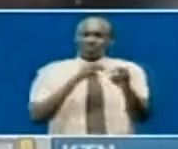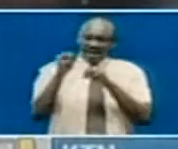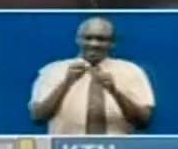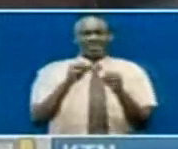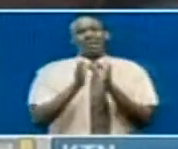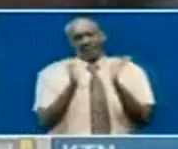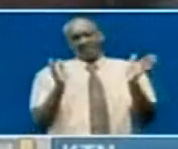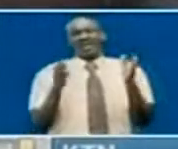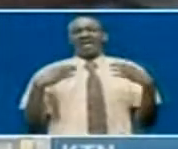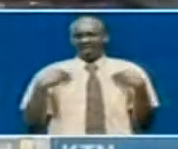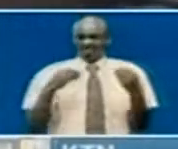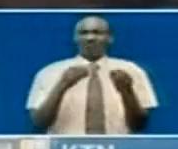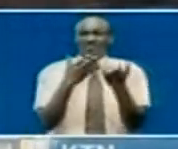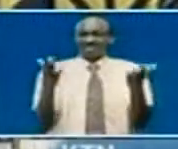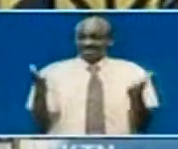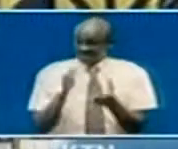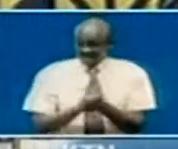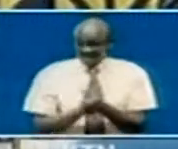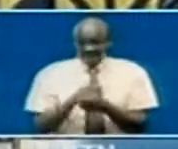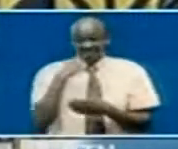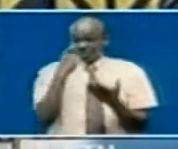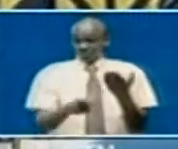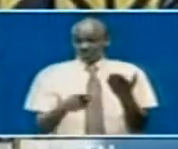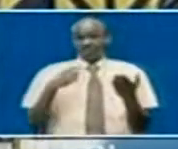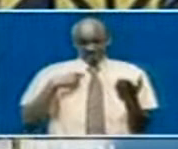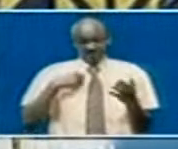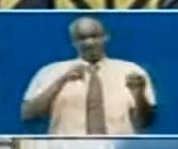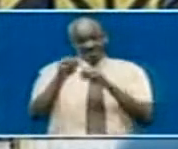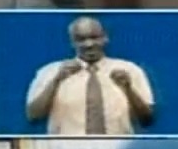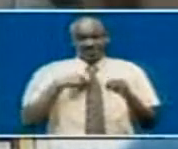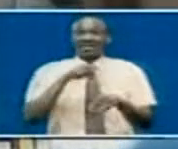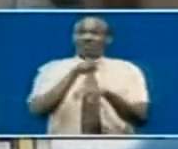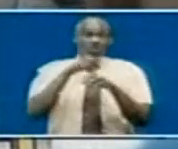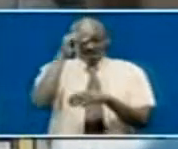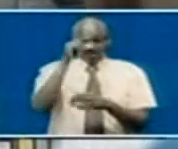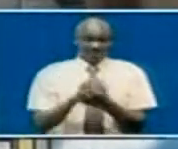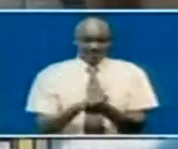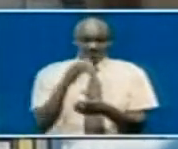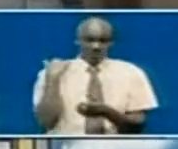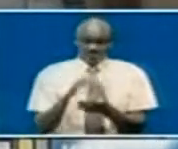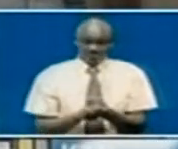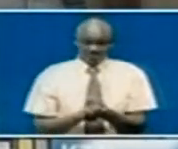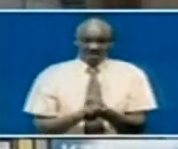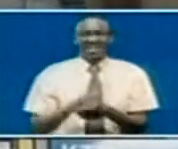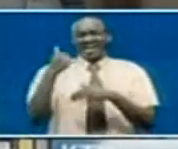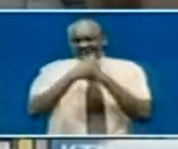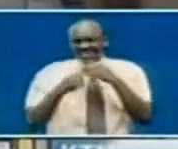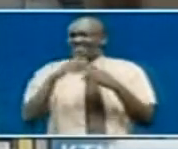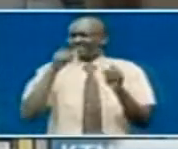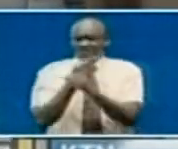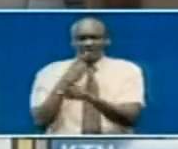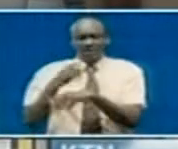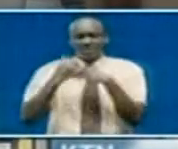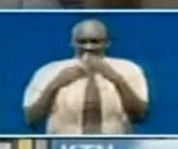health facilities, and the function that was devolved should be managed by the national government. Countries that have built the health sectors,